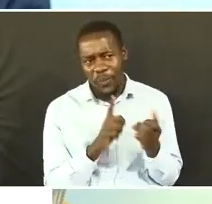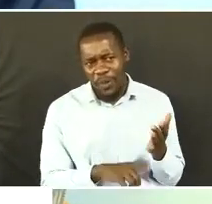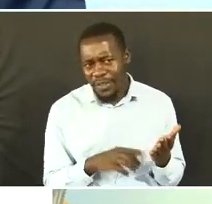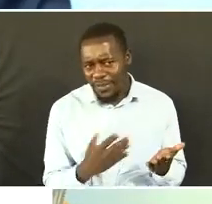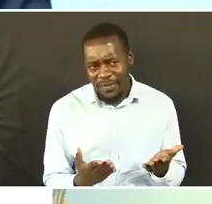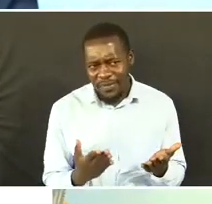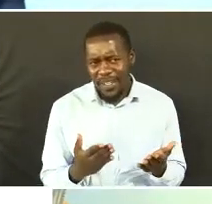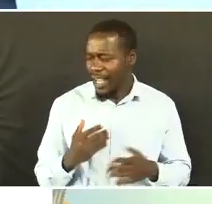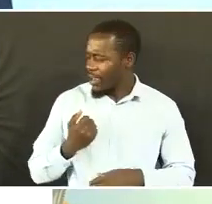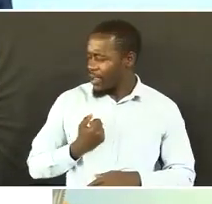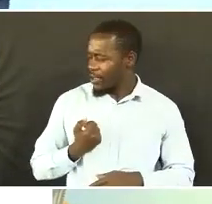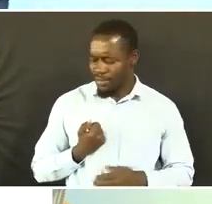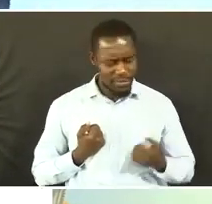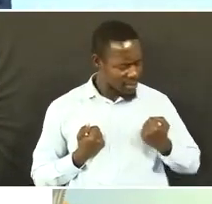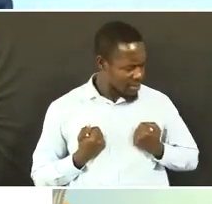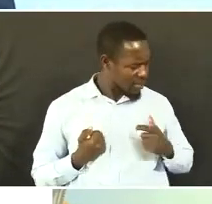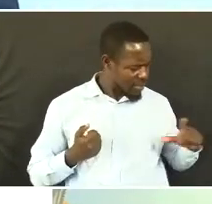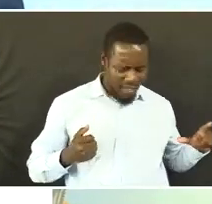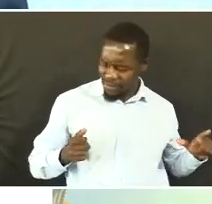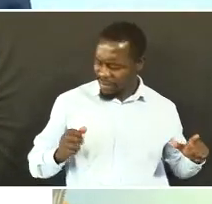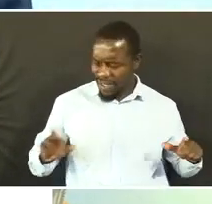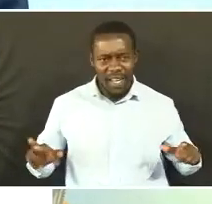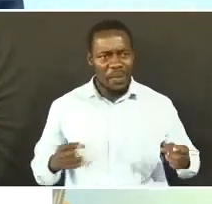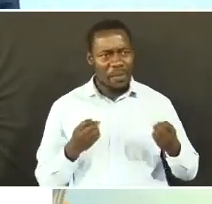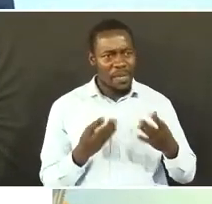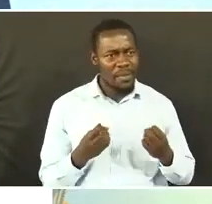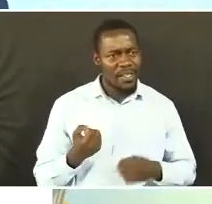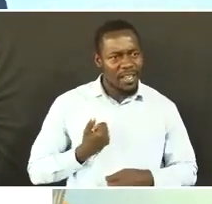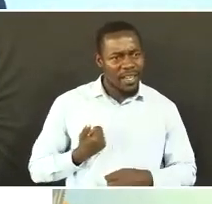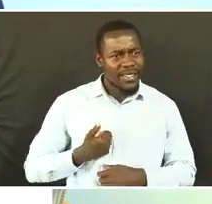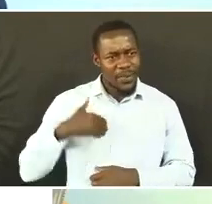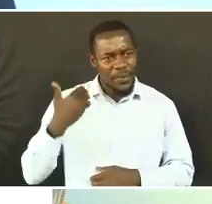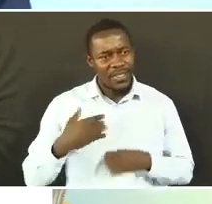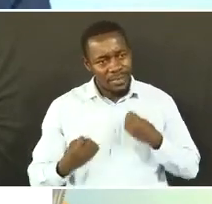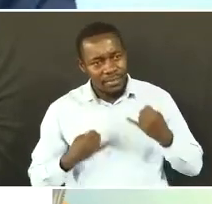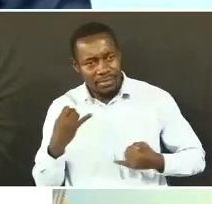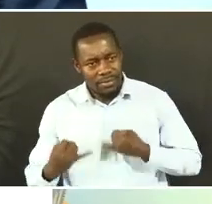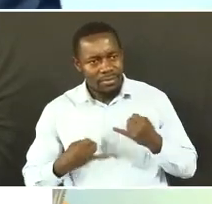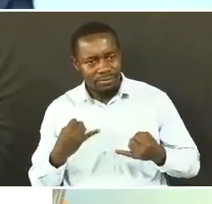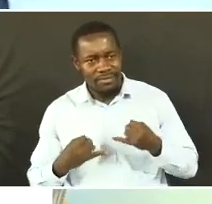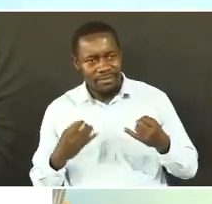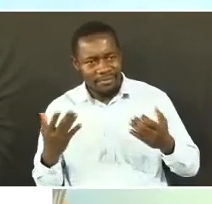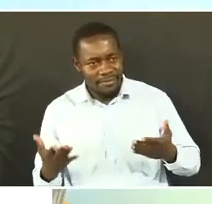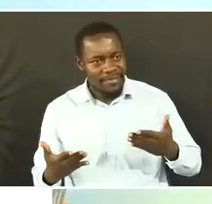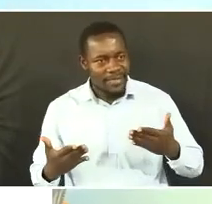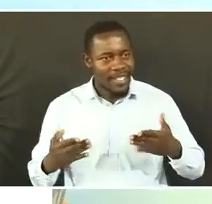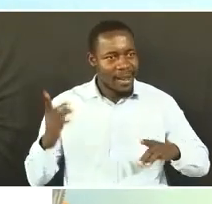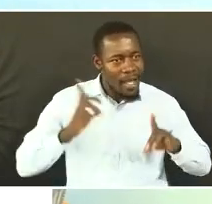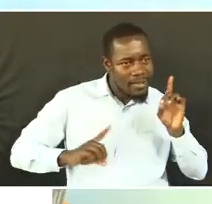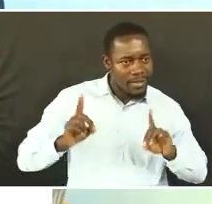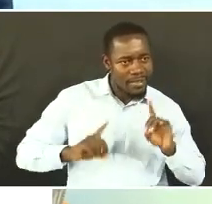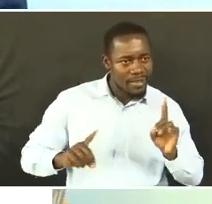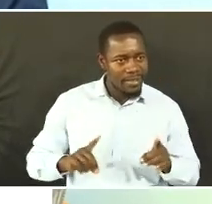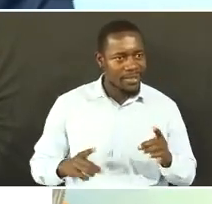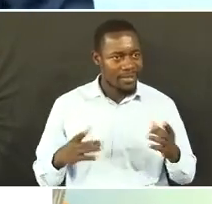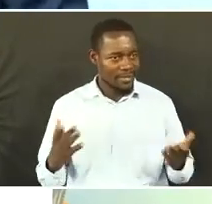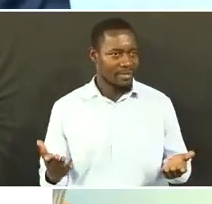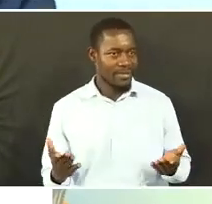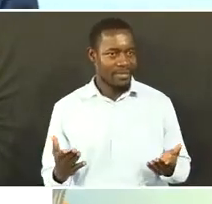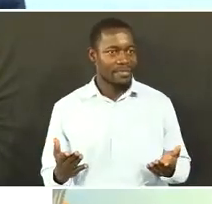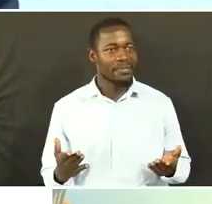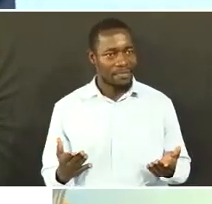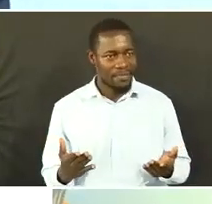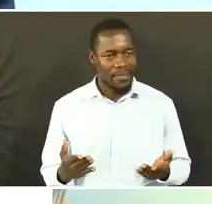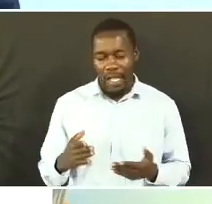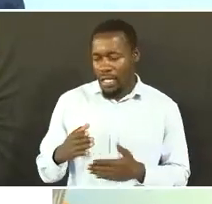Sean. Not wanting to work, but keen to ensure a continued lifestyle of ease and pleasure,